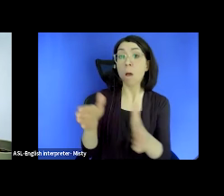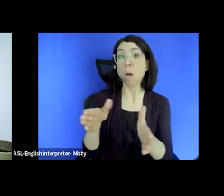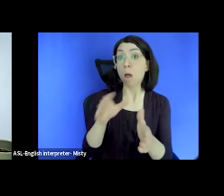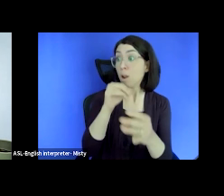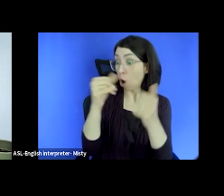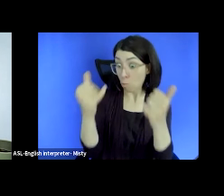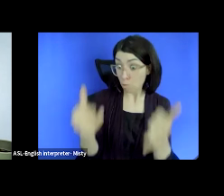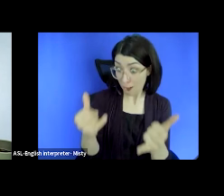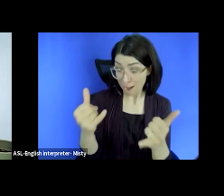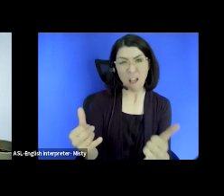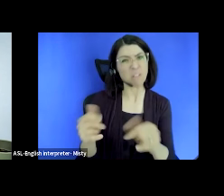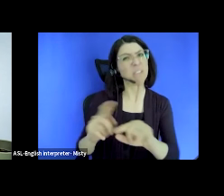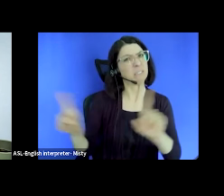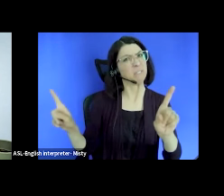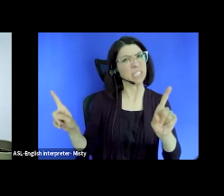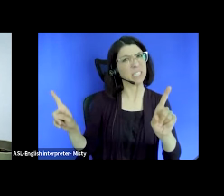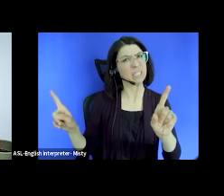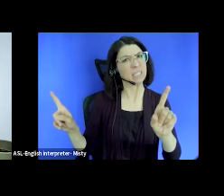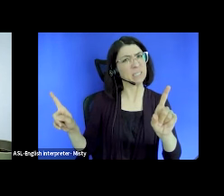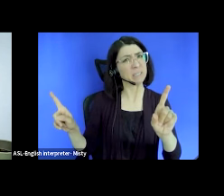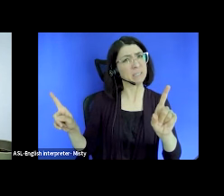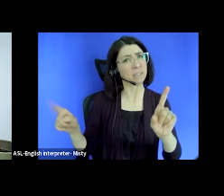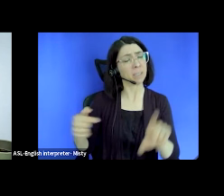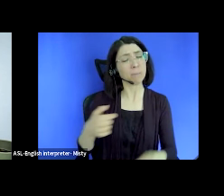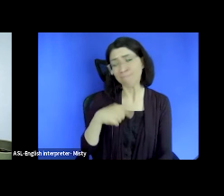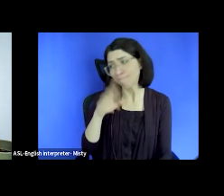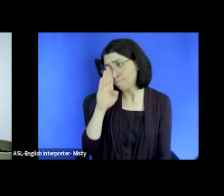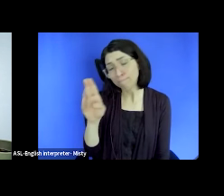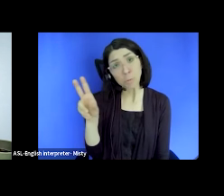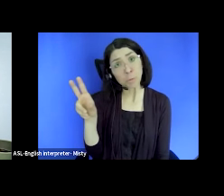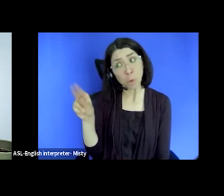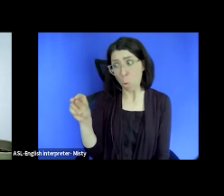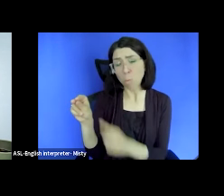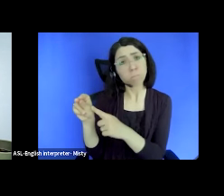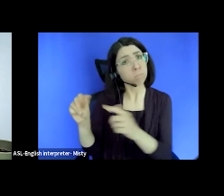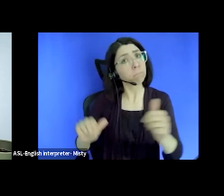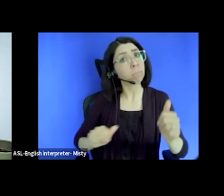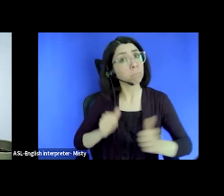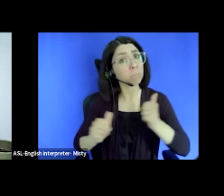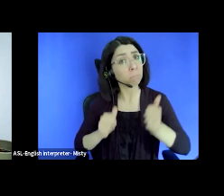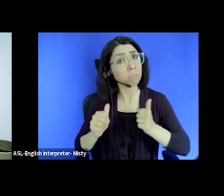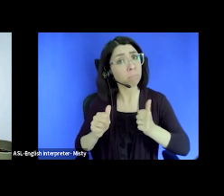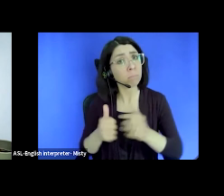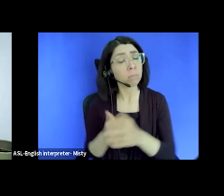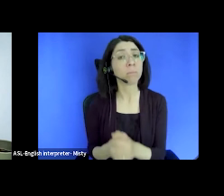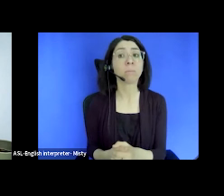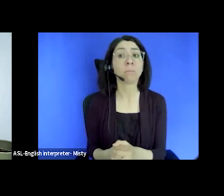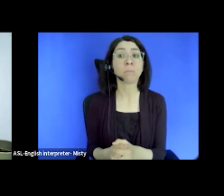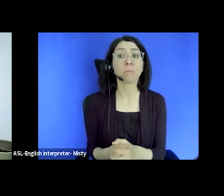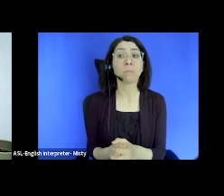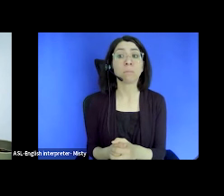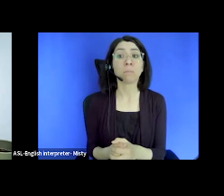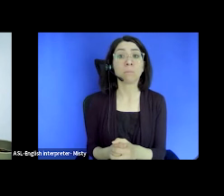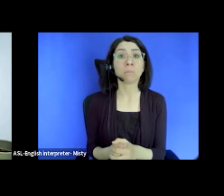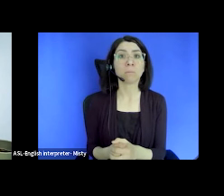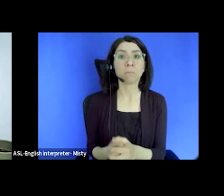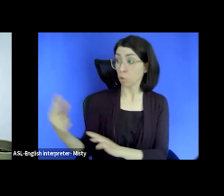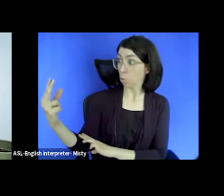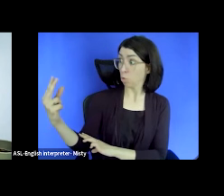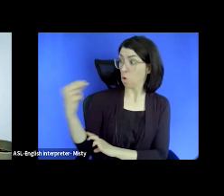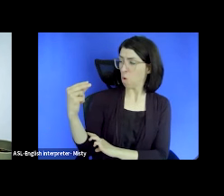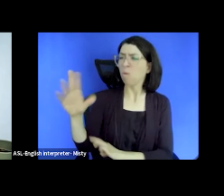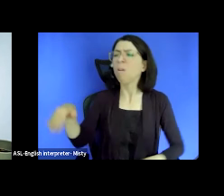right now is very assertive as well. Regardless of which response you receive, asking why may not be the right thing to ask